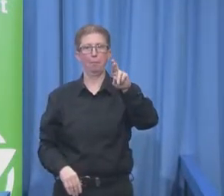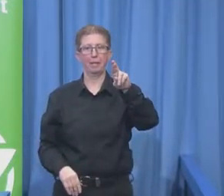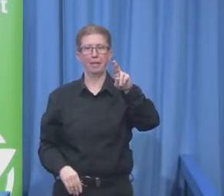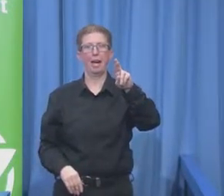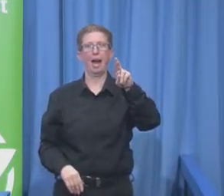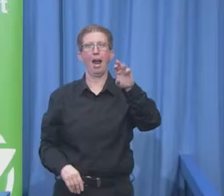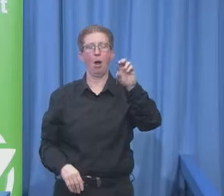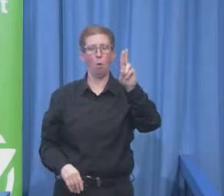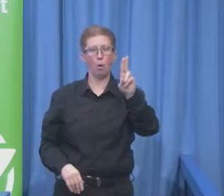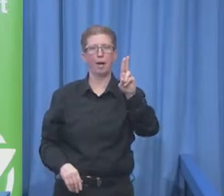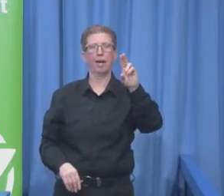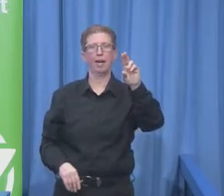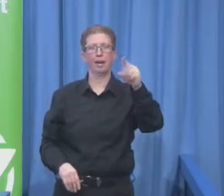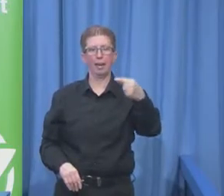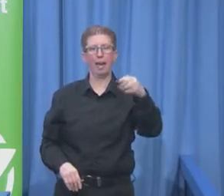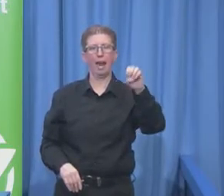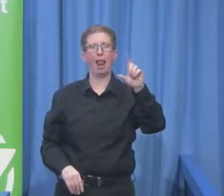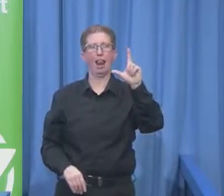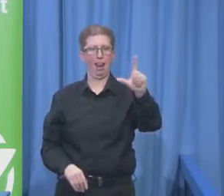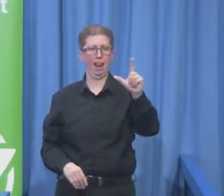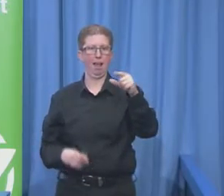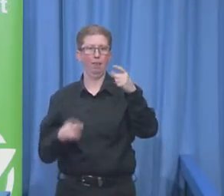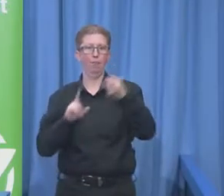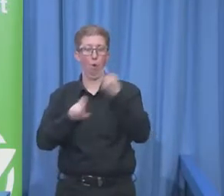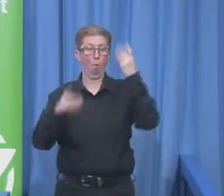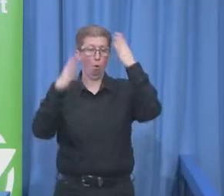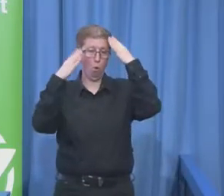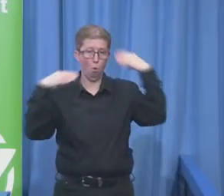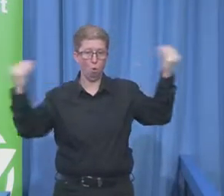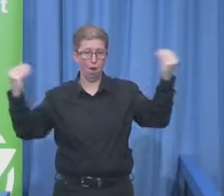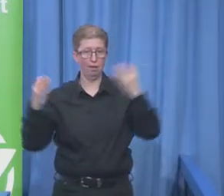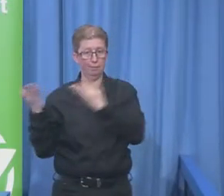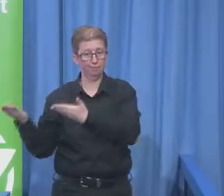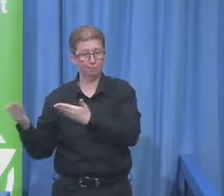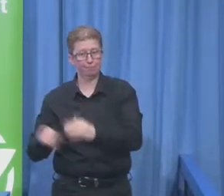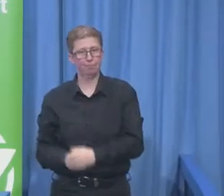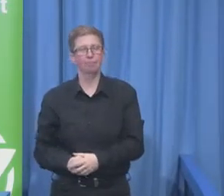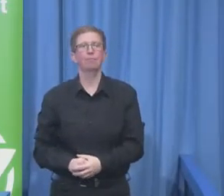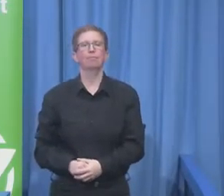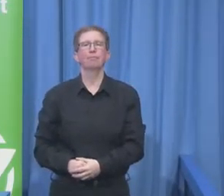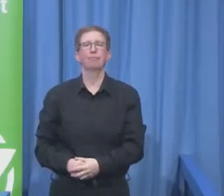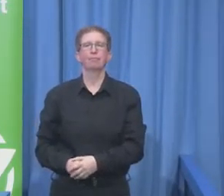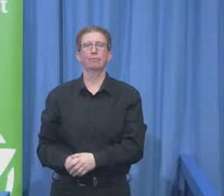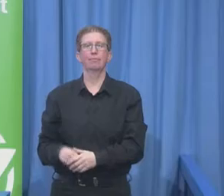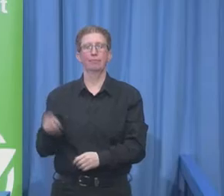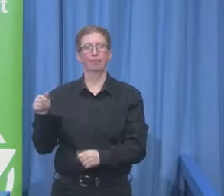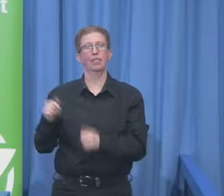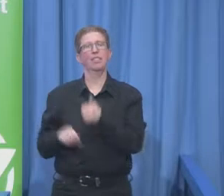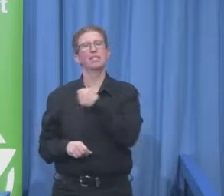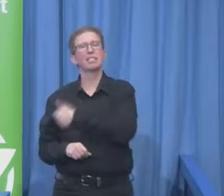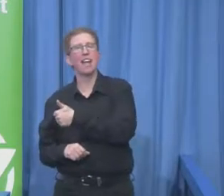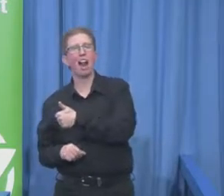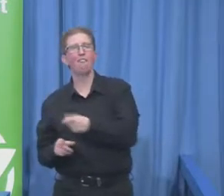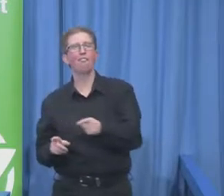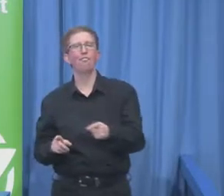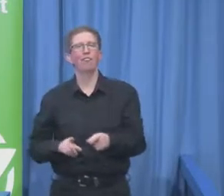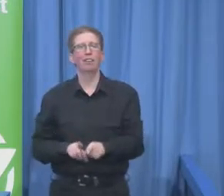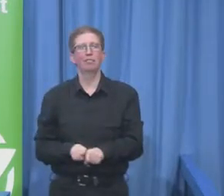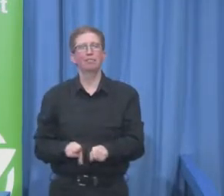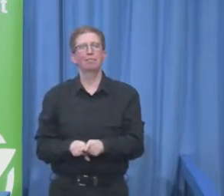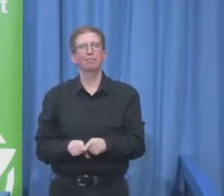Gandhi's philosophy, which says that you need to walk your talk, has a global footprint, and he's in this